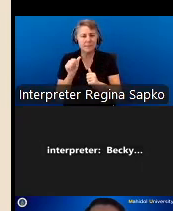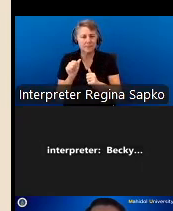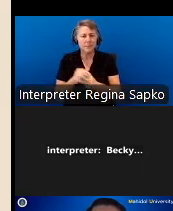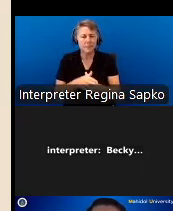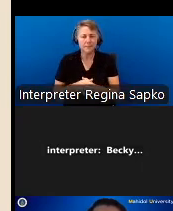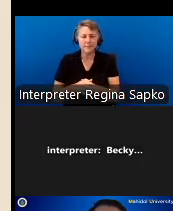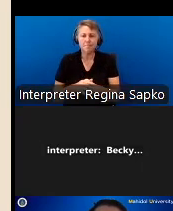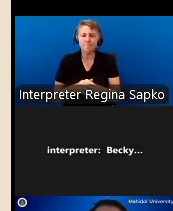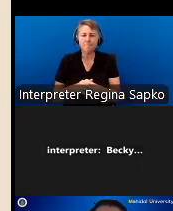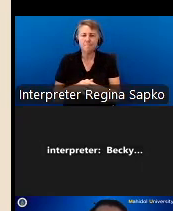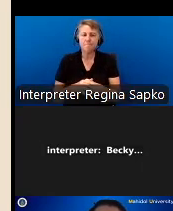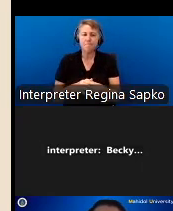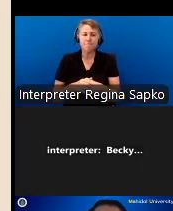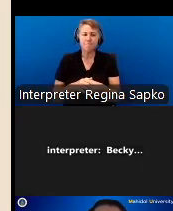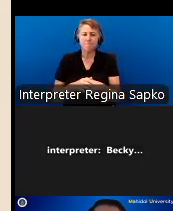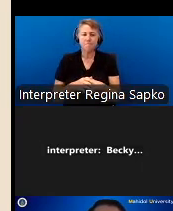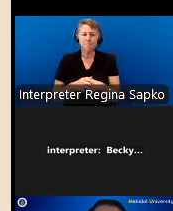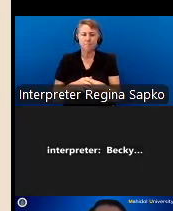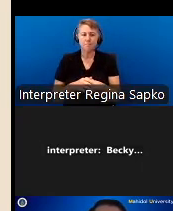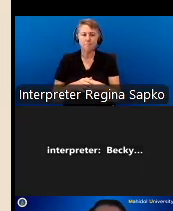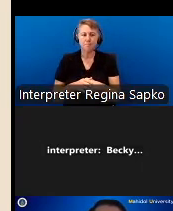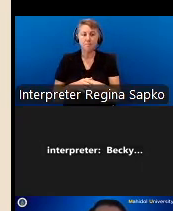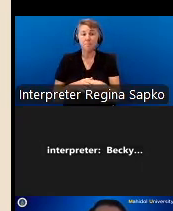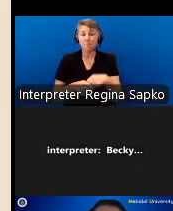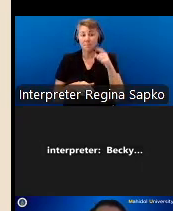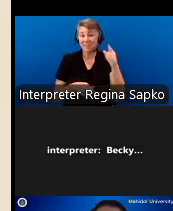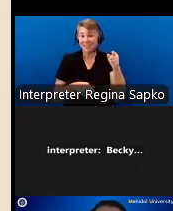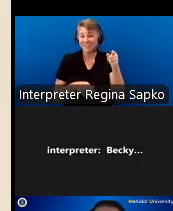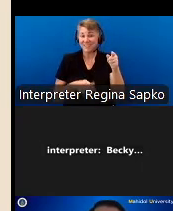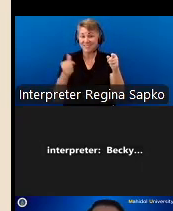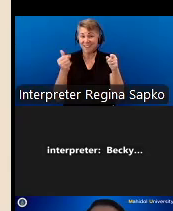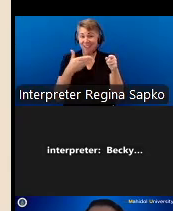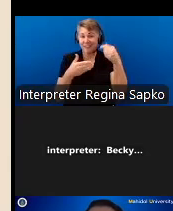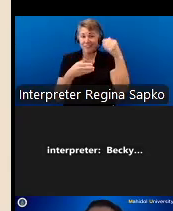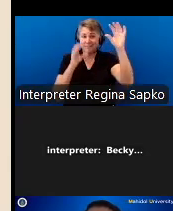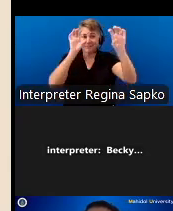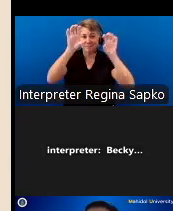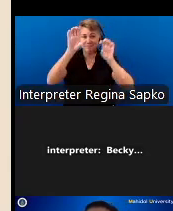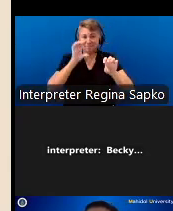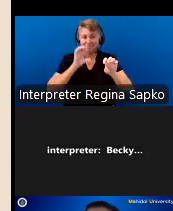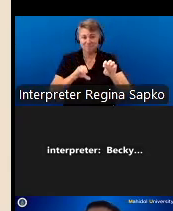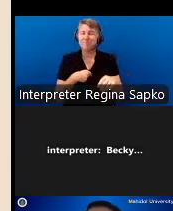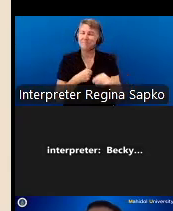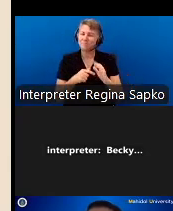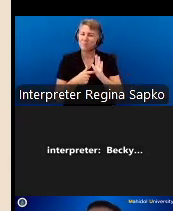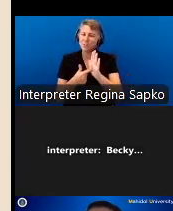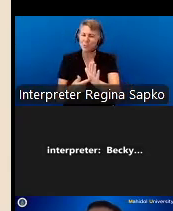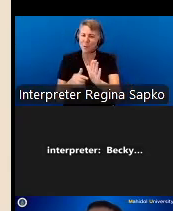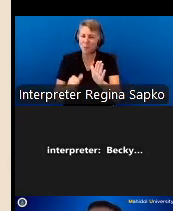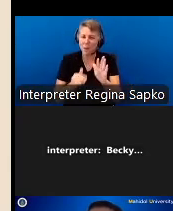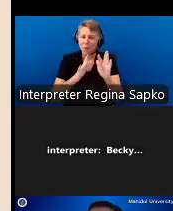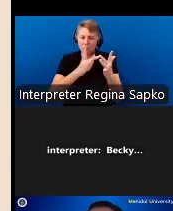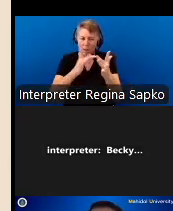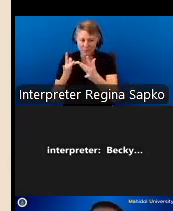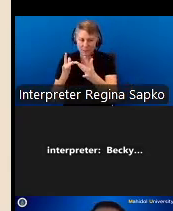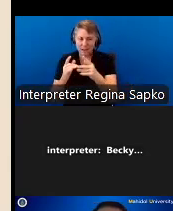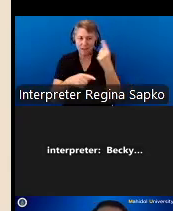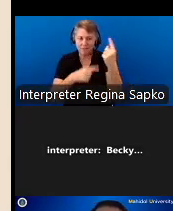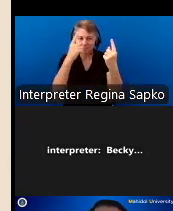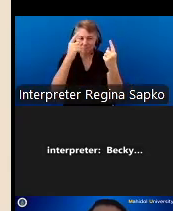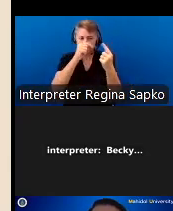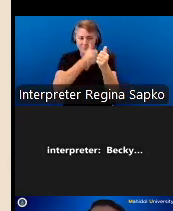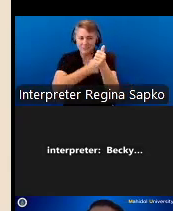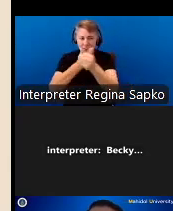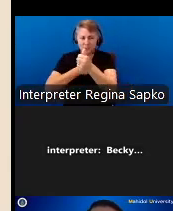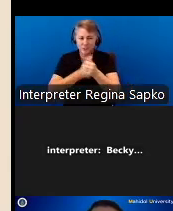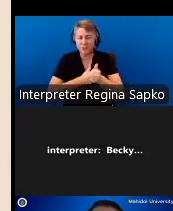disability. Here, this is like the website that organization, civil law or